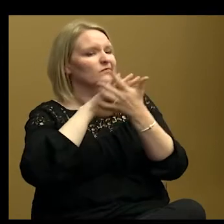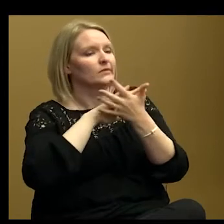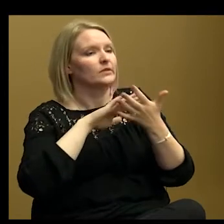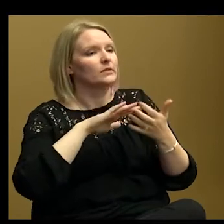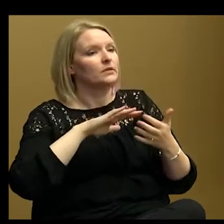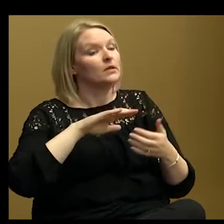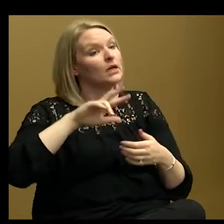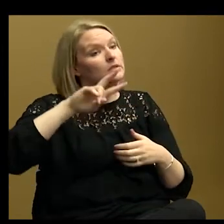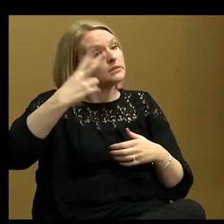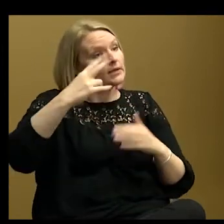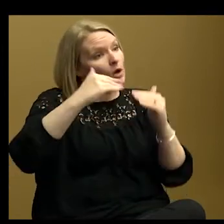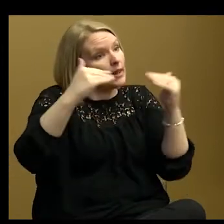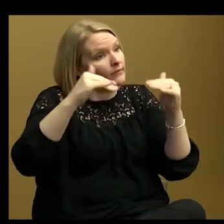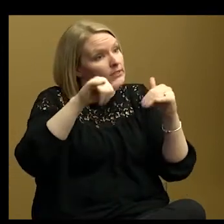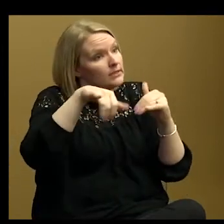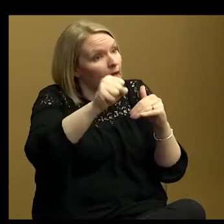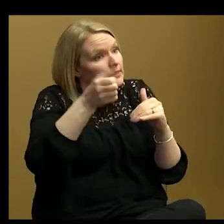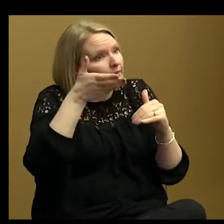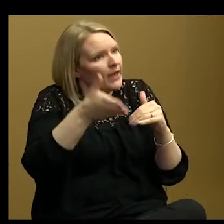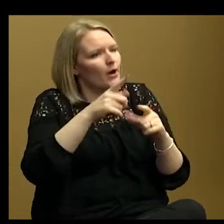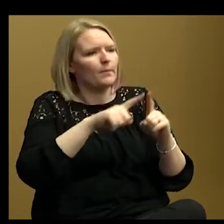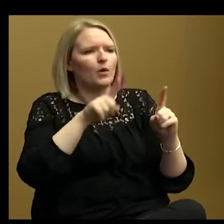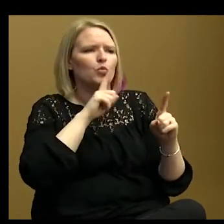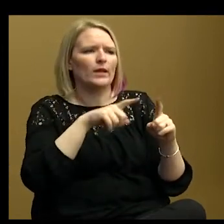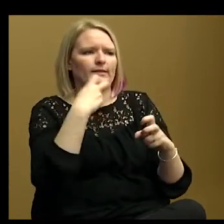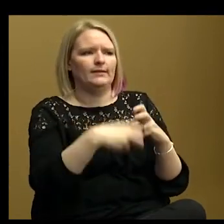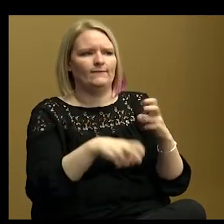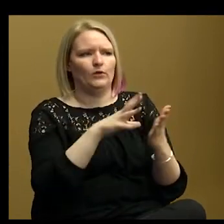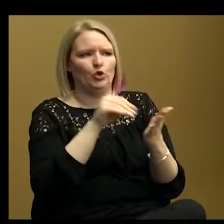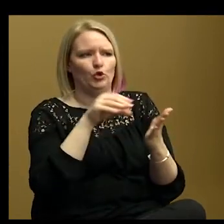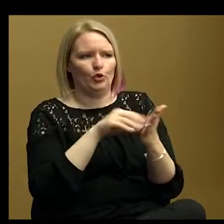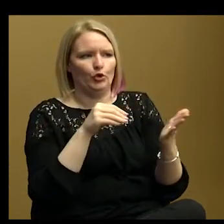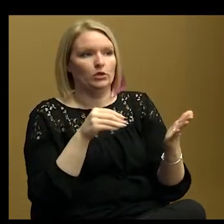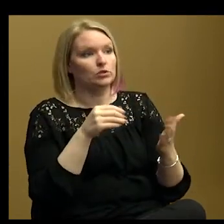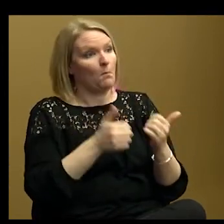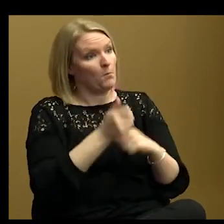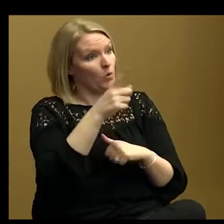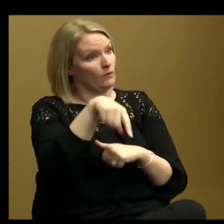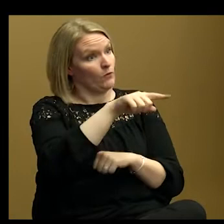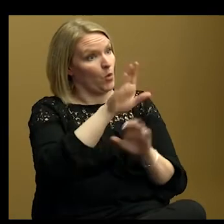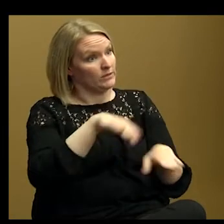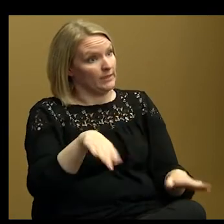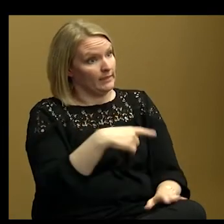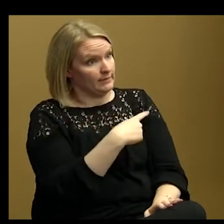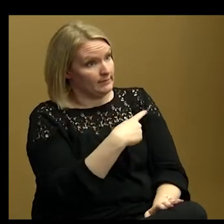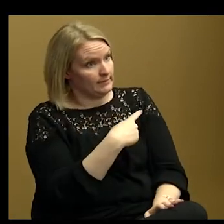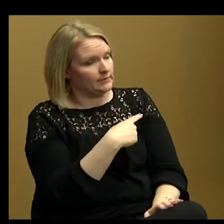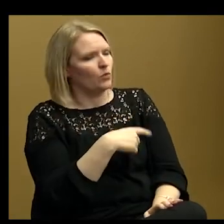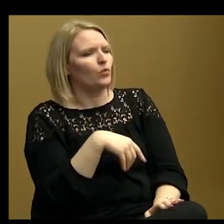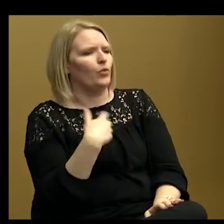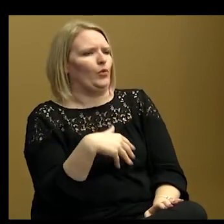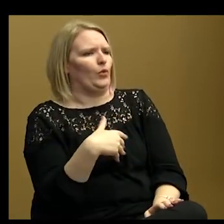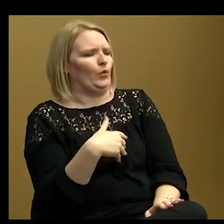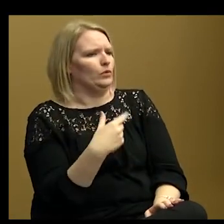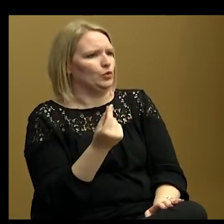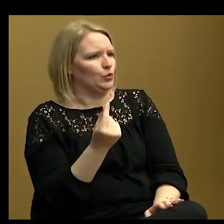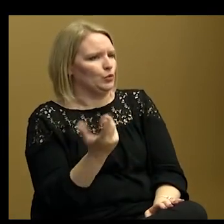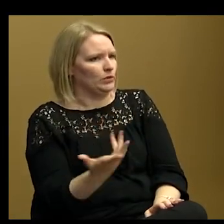still there, but it's very difficult to learn. So most of these kids, look what has to